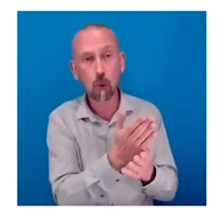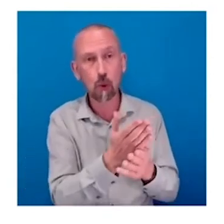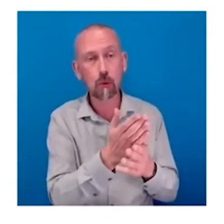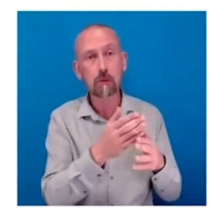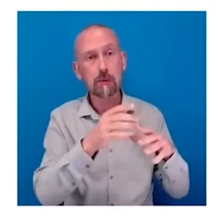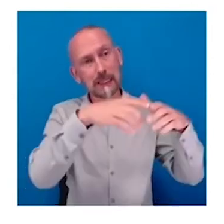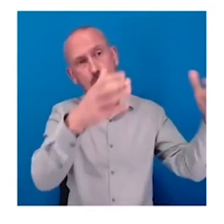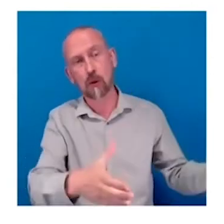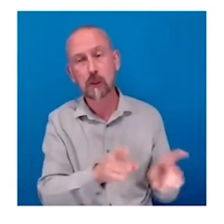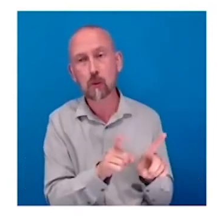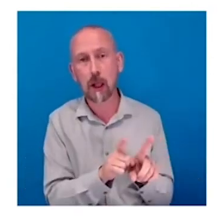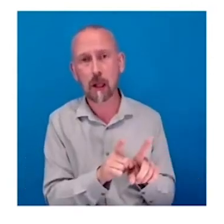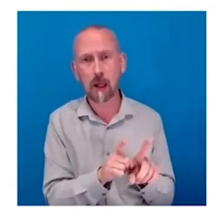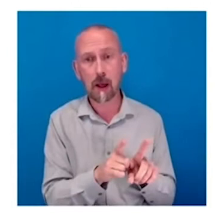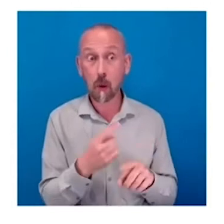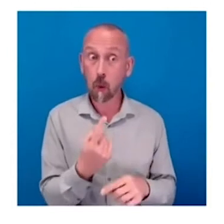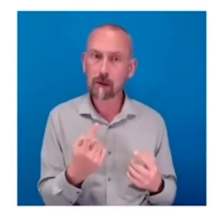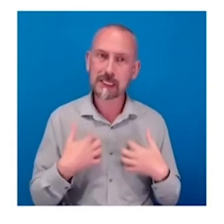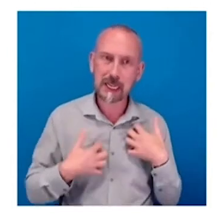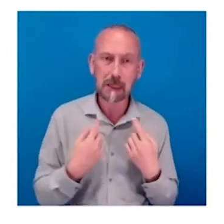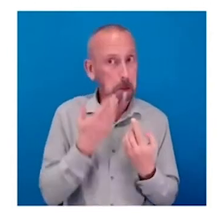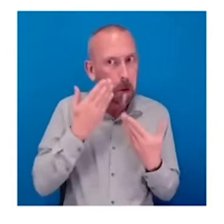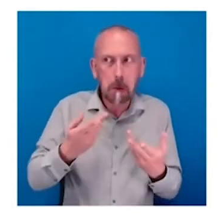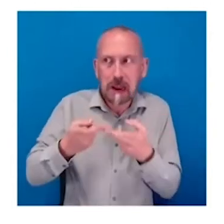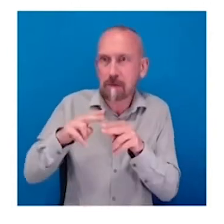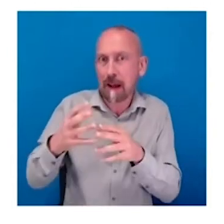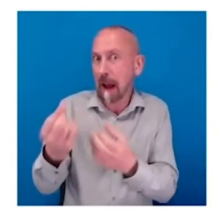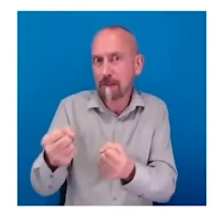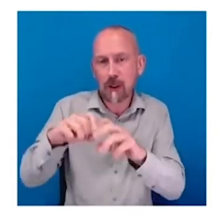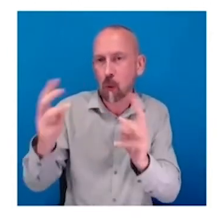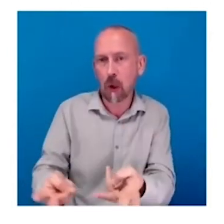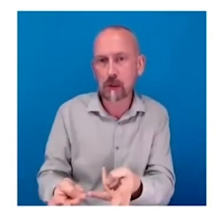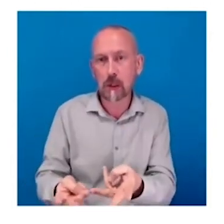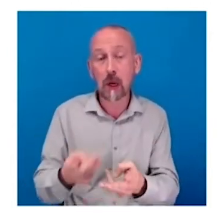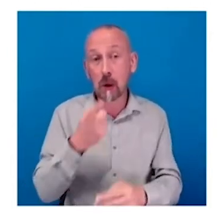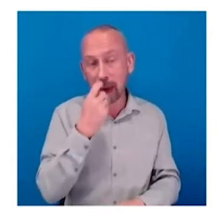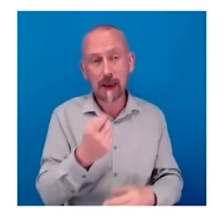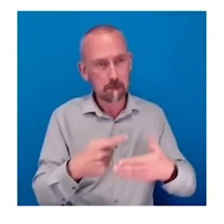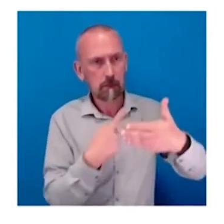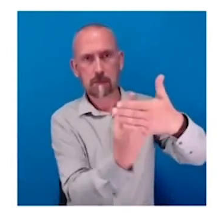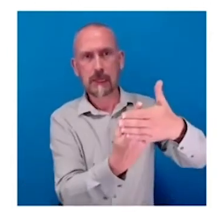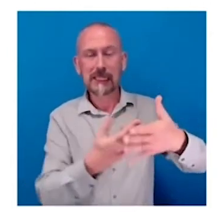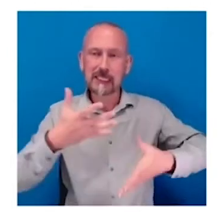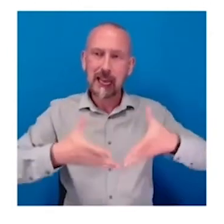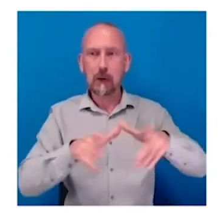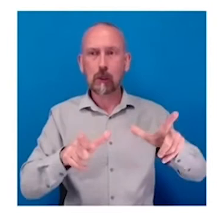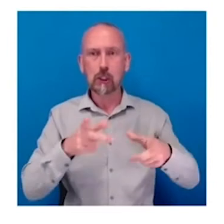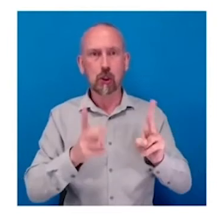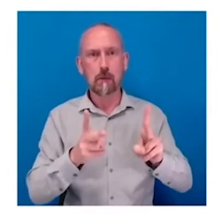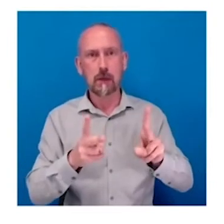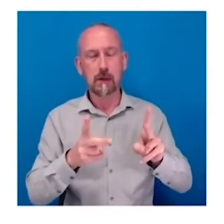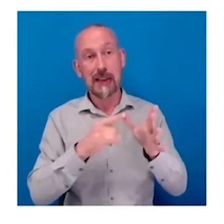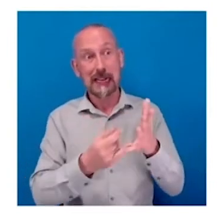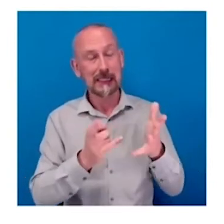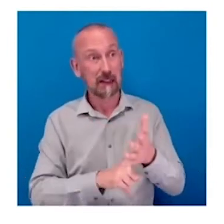is doing this around the world, is you can get a live sign language, American Sign Language interpreter on the streets of New York